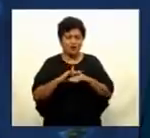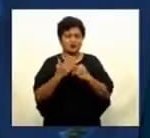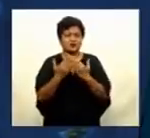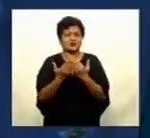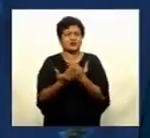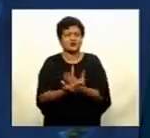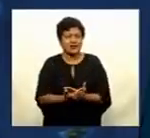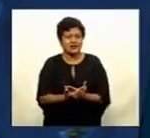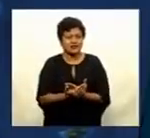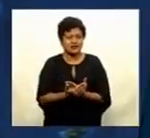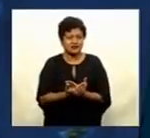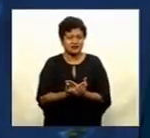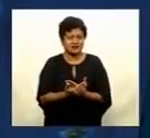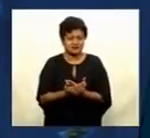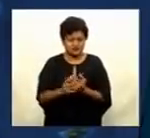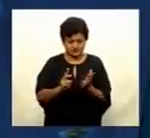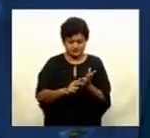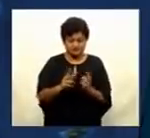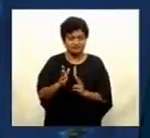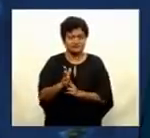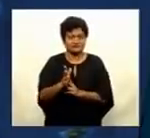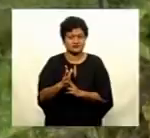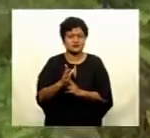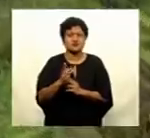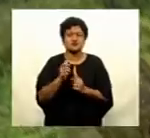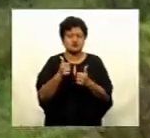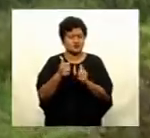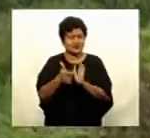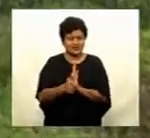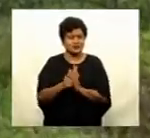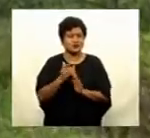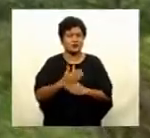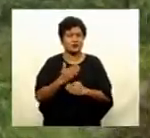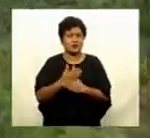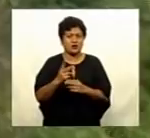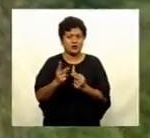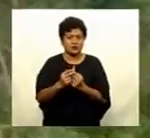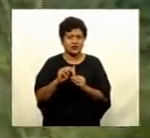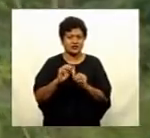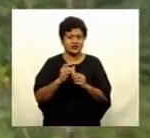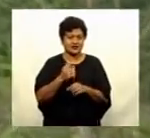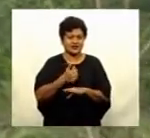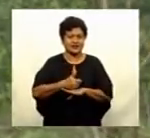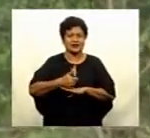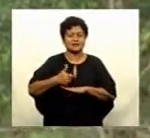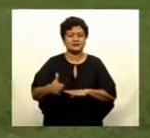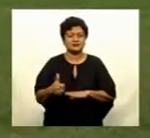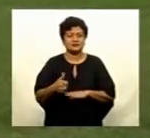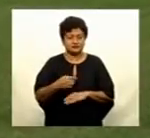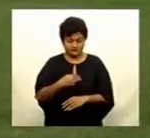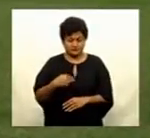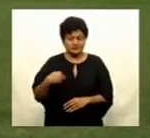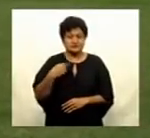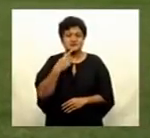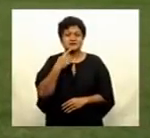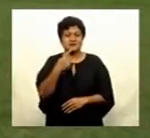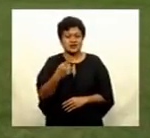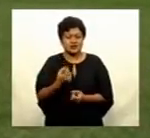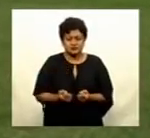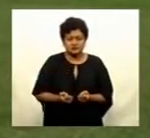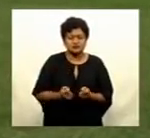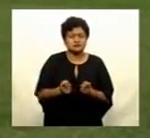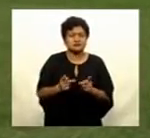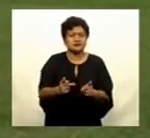Solesolewaki, this is a good time for villages to work with the government. The government, through the Itoke Affairs Ministry, has provided